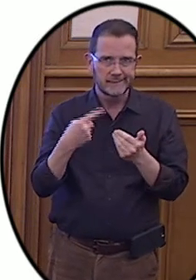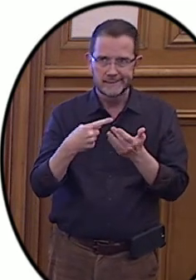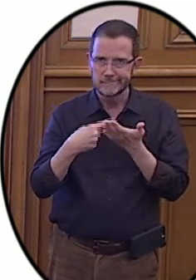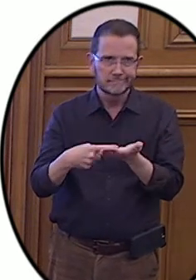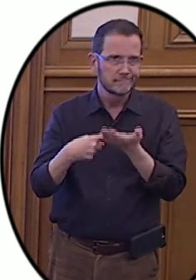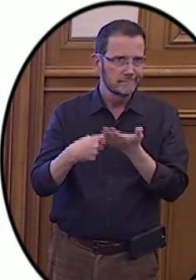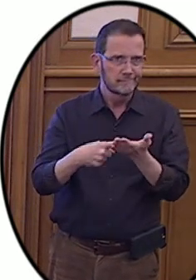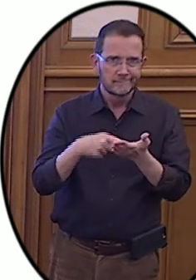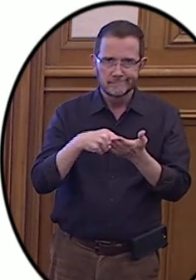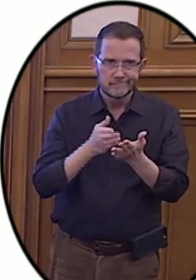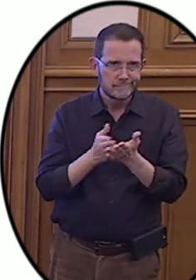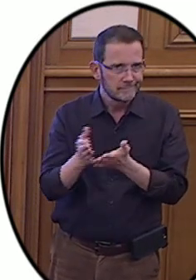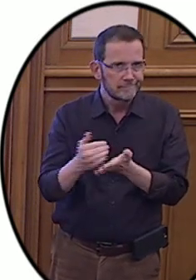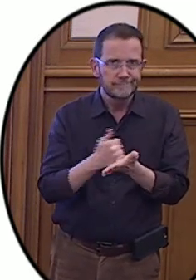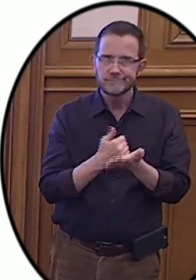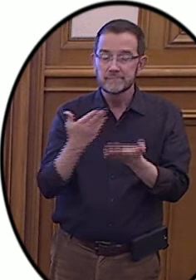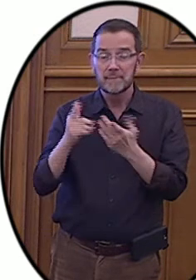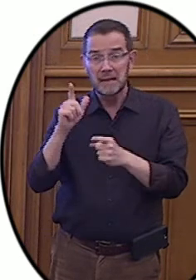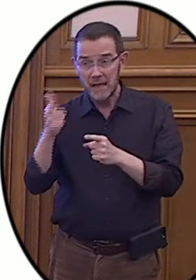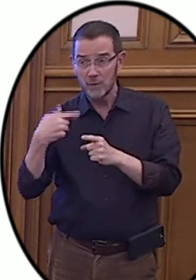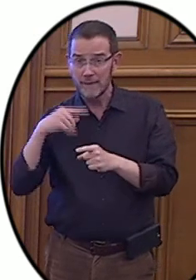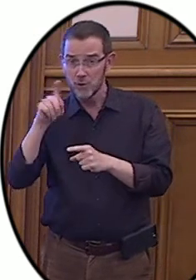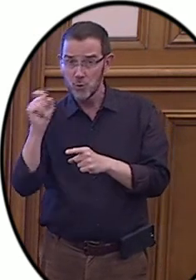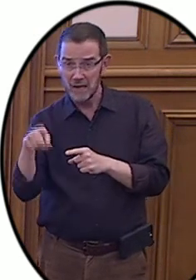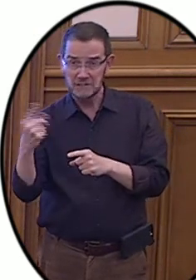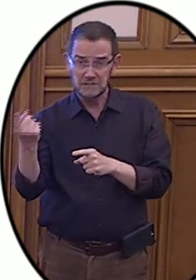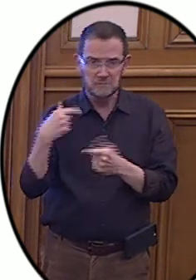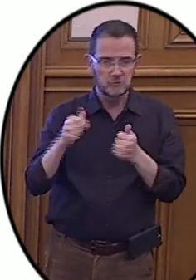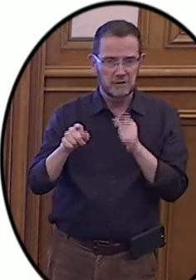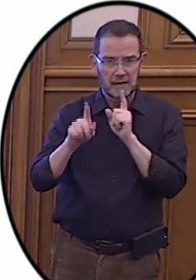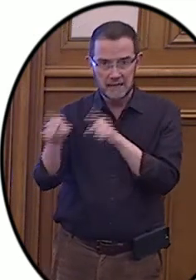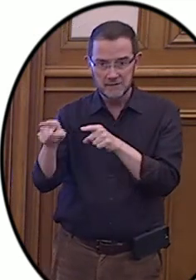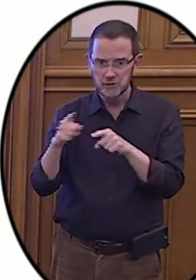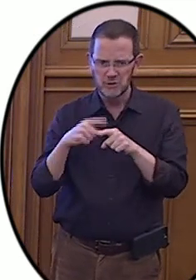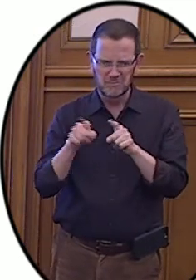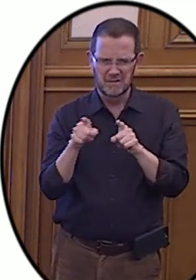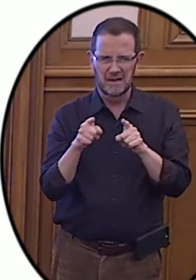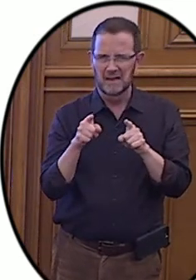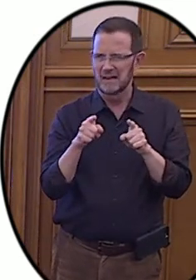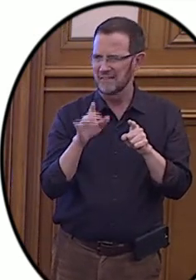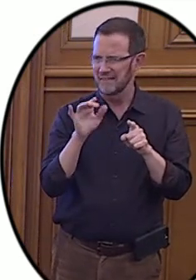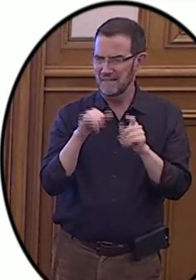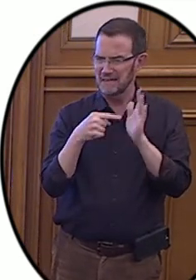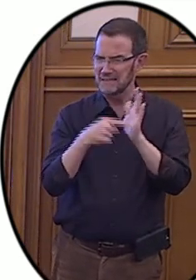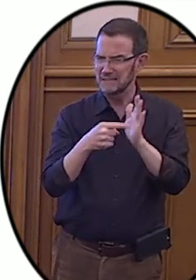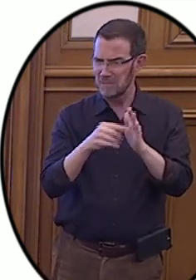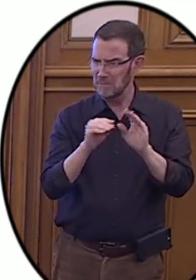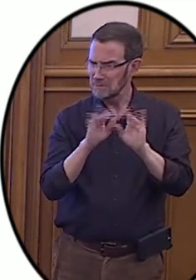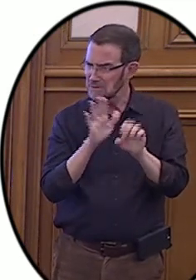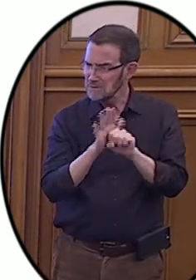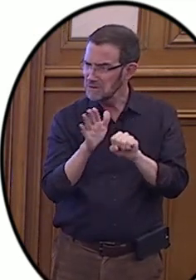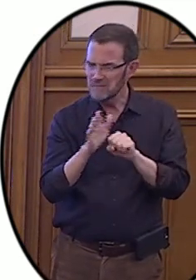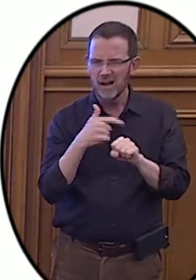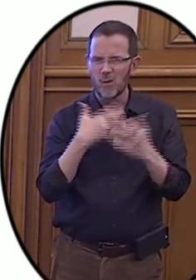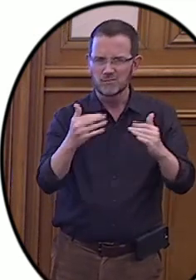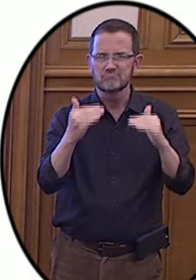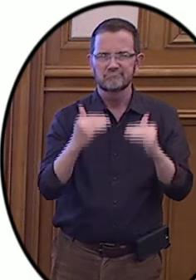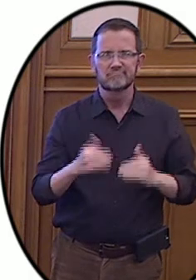some questions about that later, but I do want to move on so we can cover the rest of the topics for today.